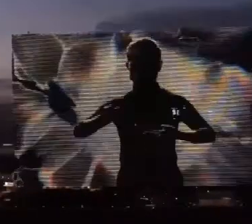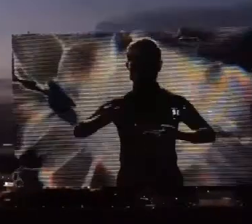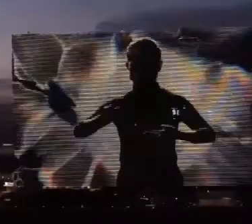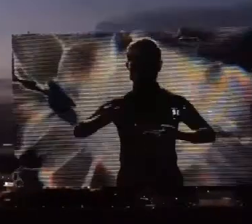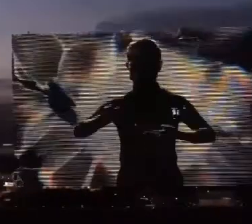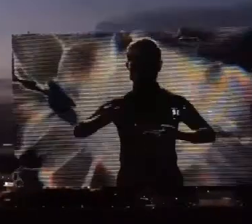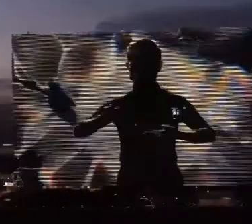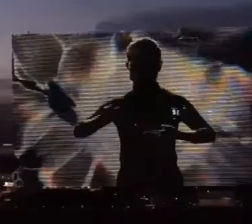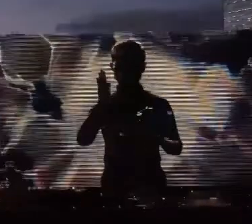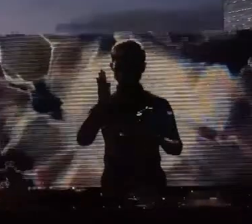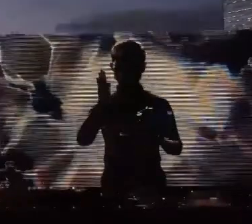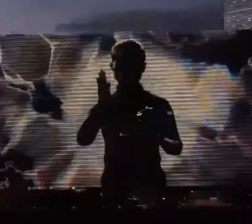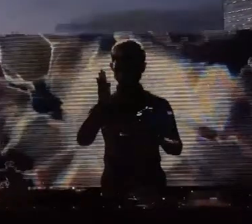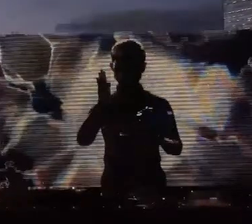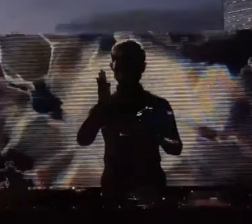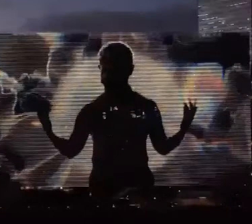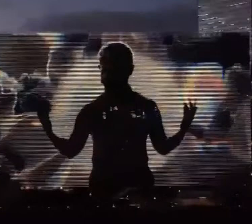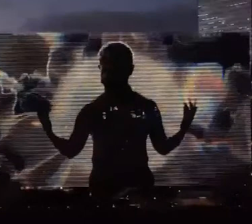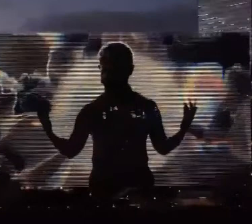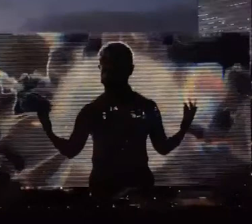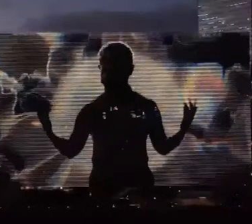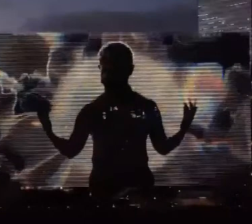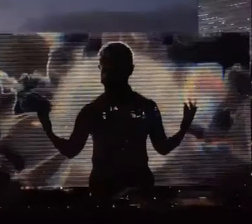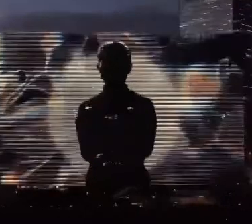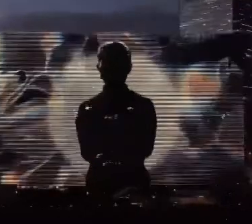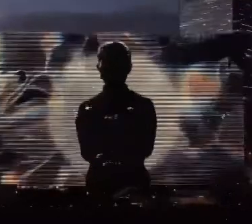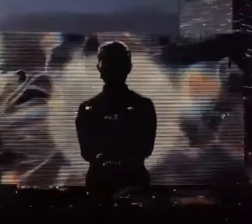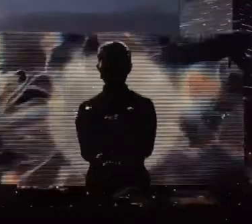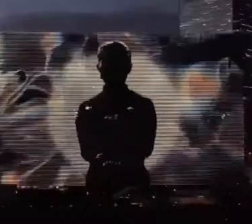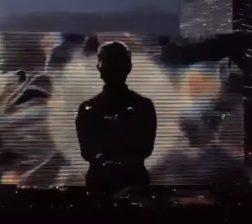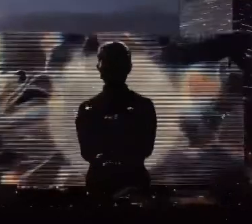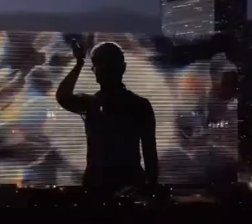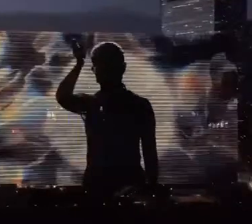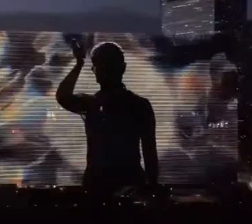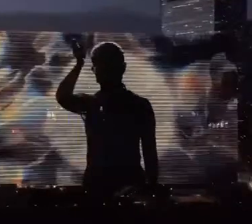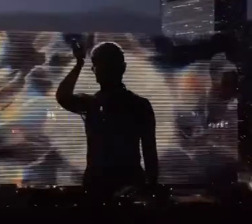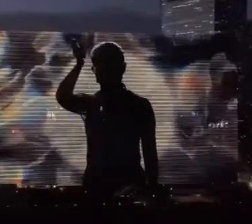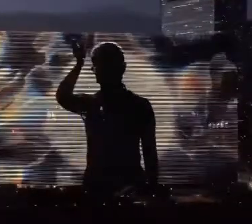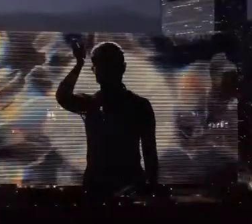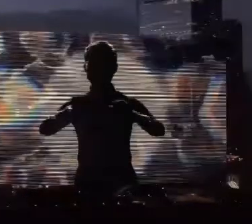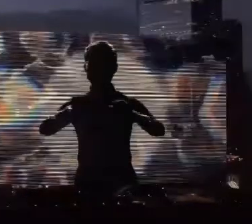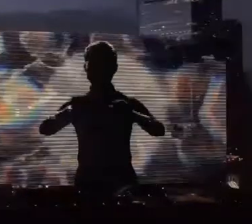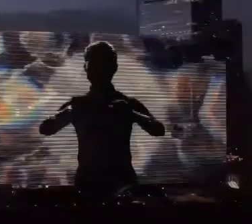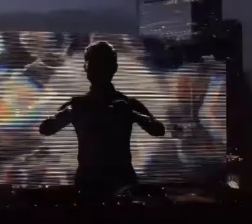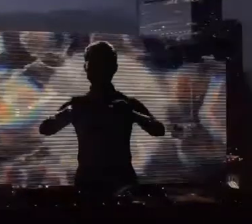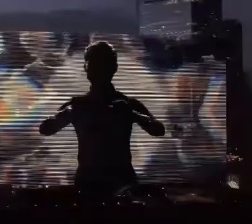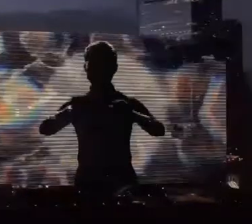of well-being as well through the screen as artist commission.